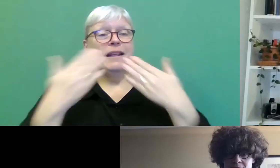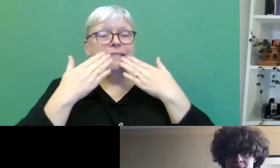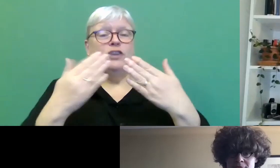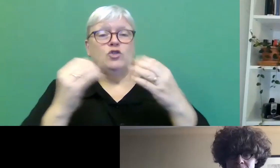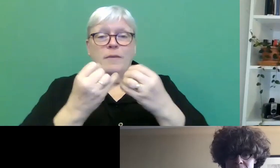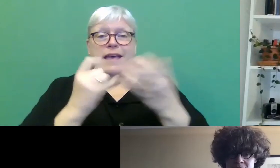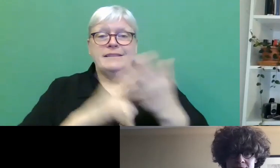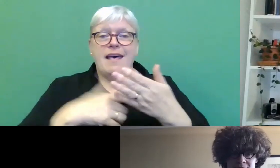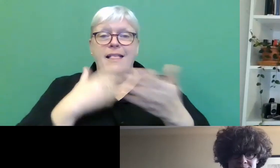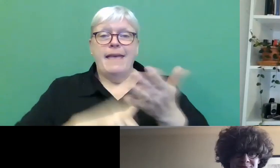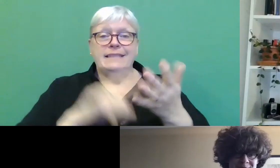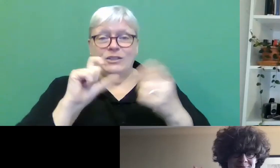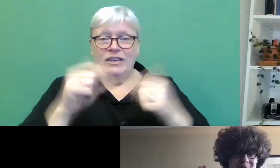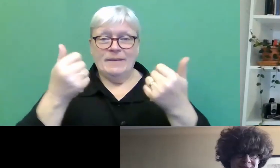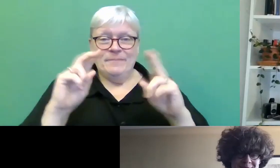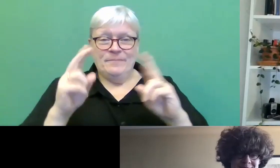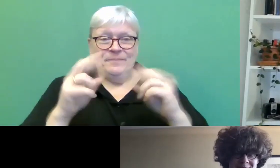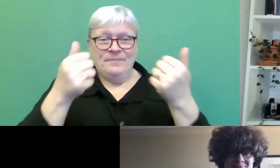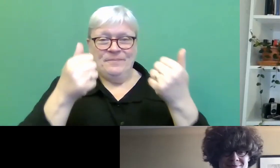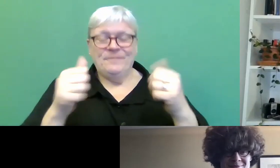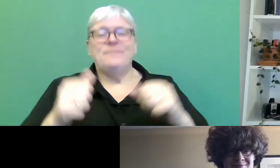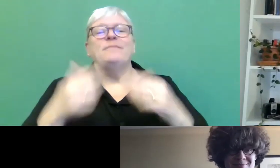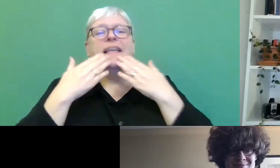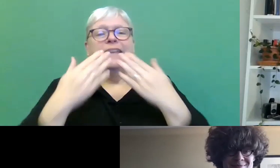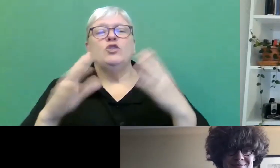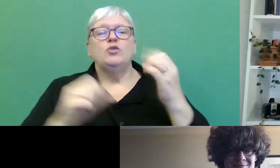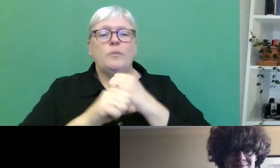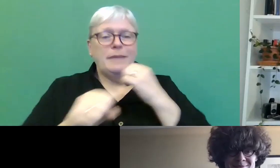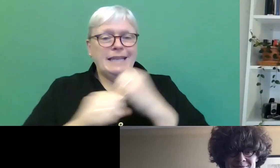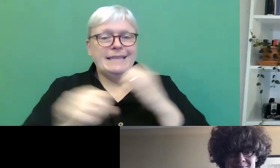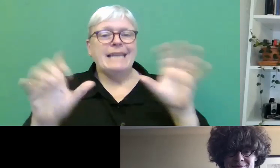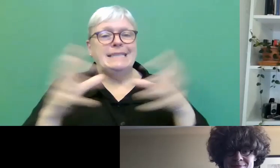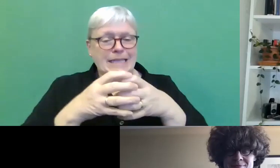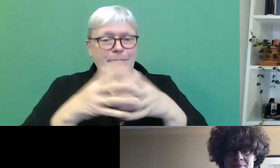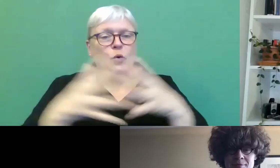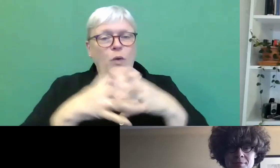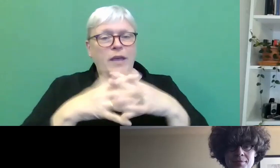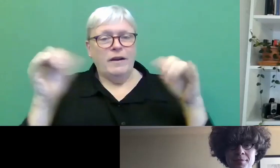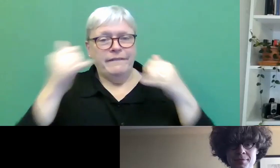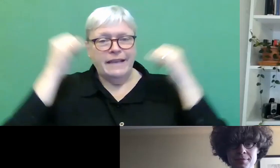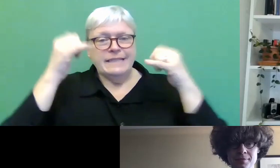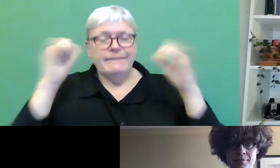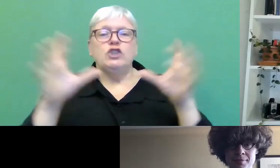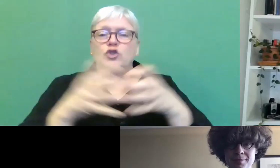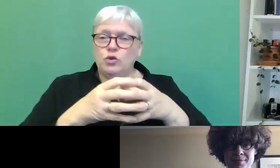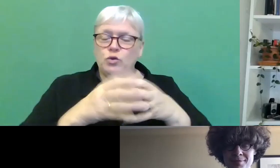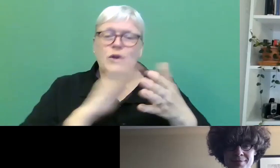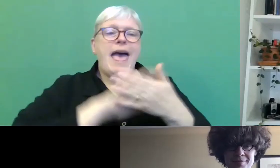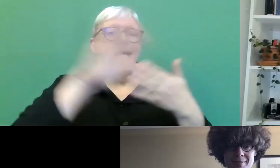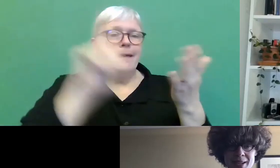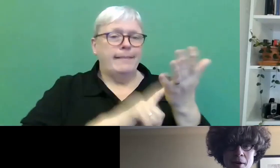signer Leslie Crerar, and thank you to the media services team, the WayWORD Festival crew, Helen